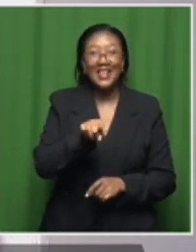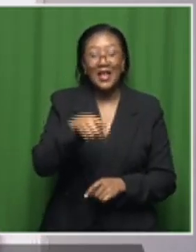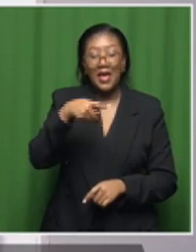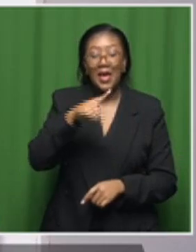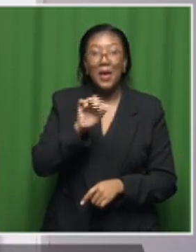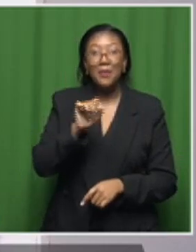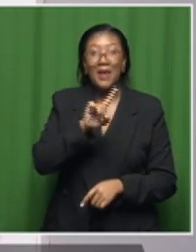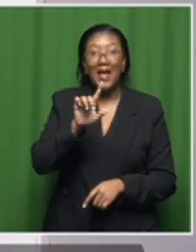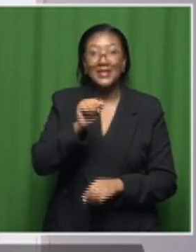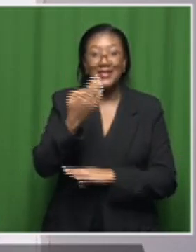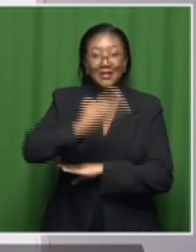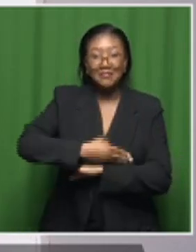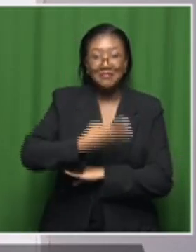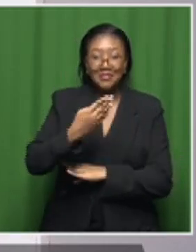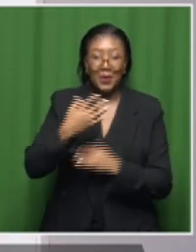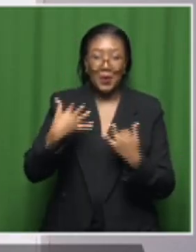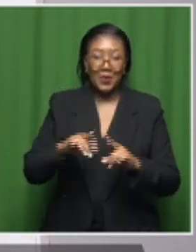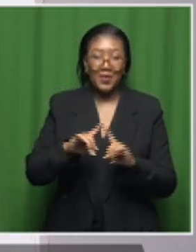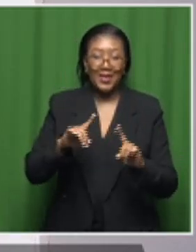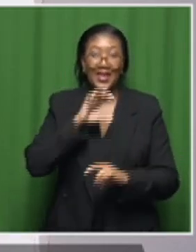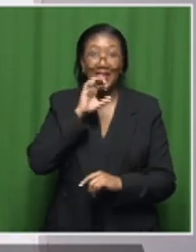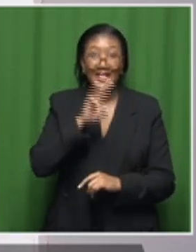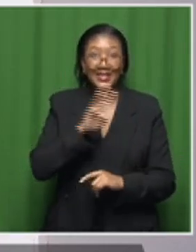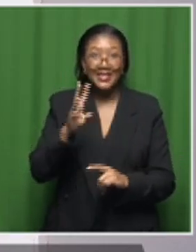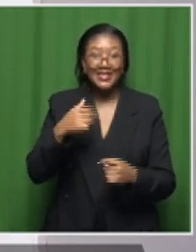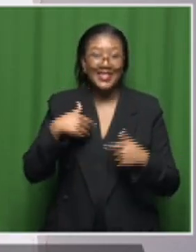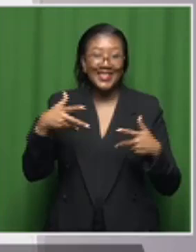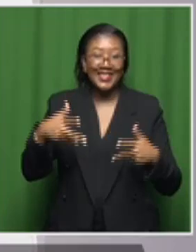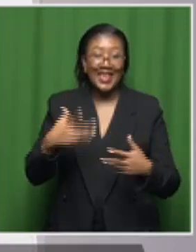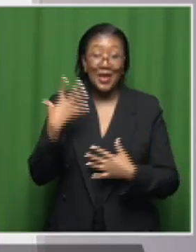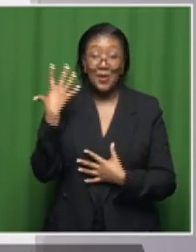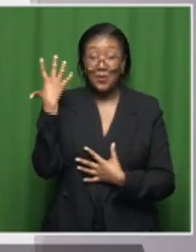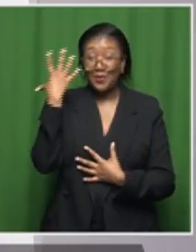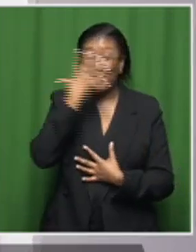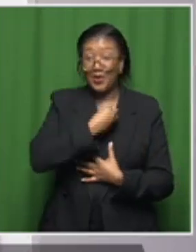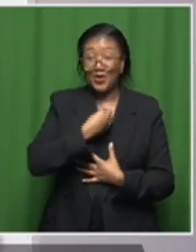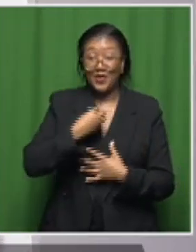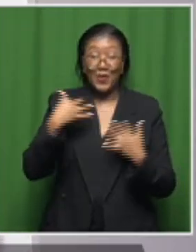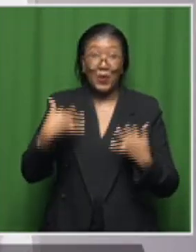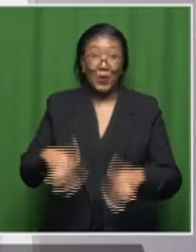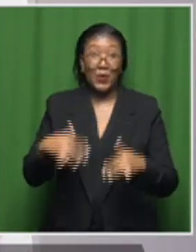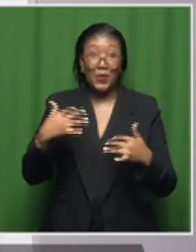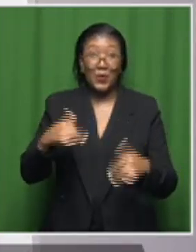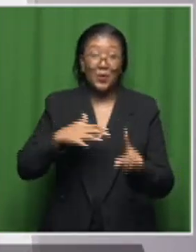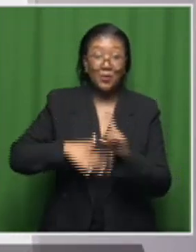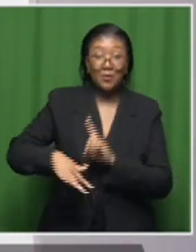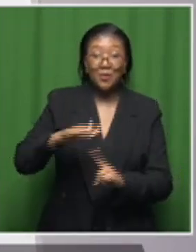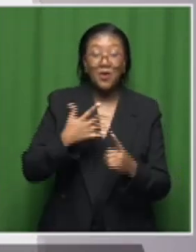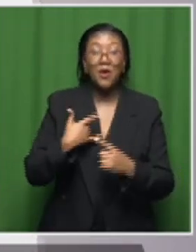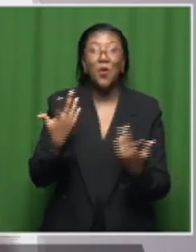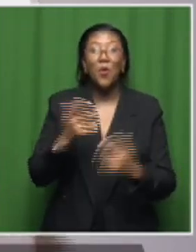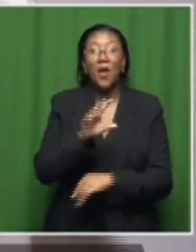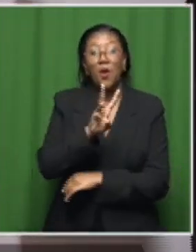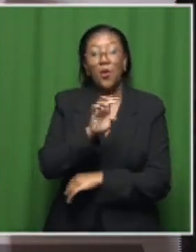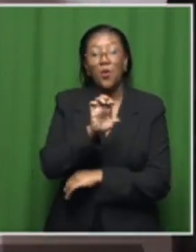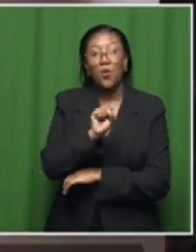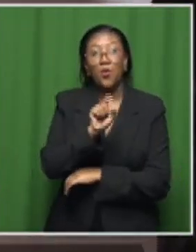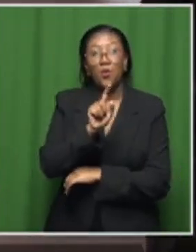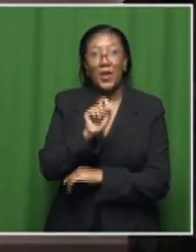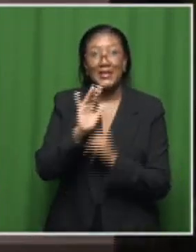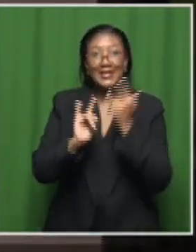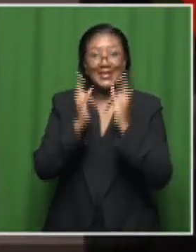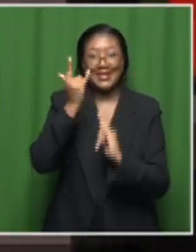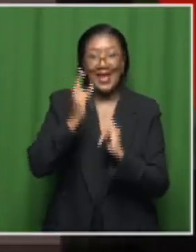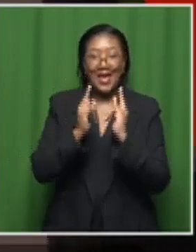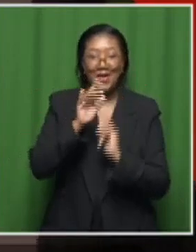is. But what a joy to arrive here. Just such a beautiful place. This is, we're broadcasting from West Town, and this is where the official